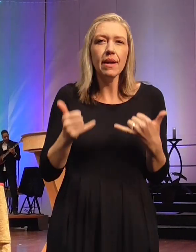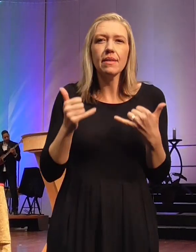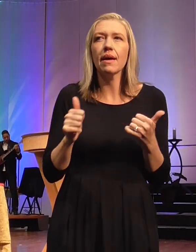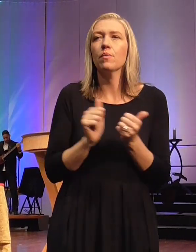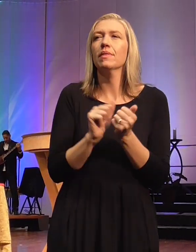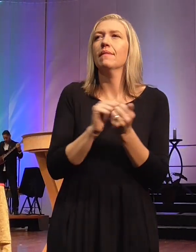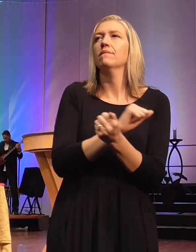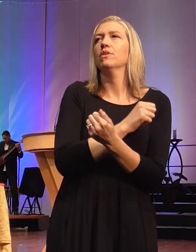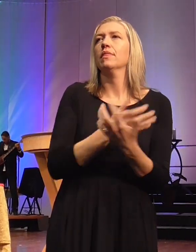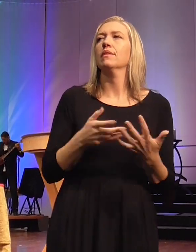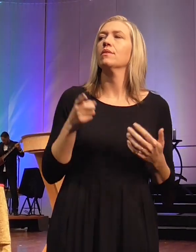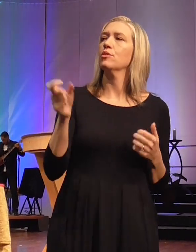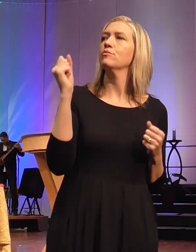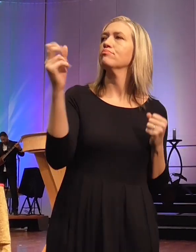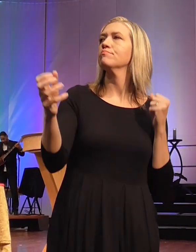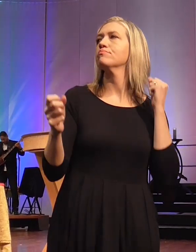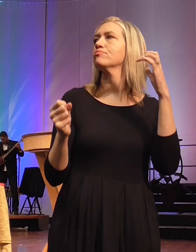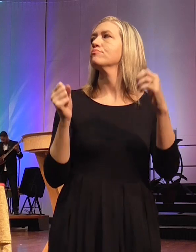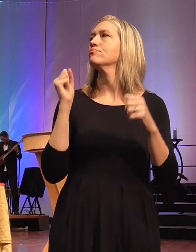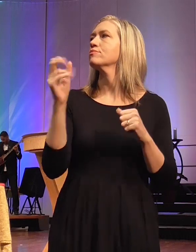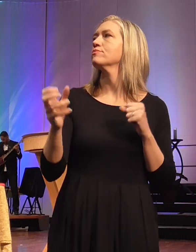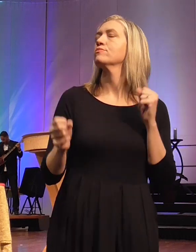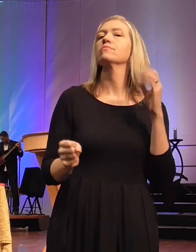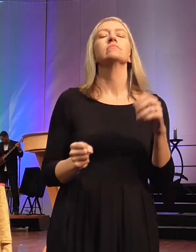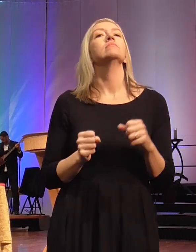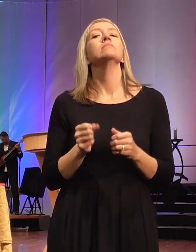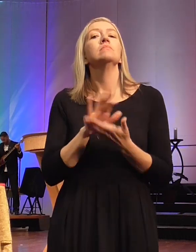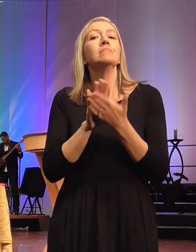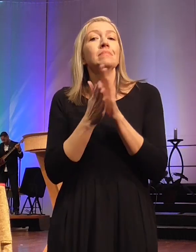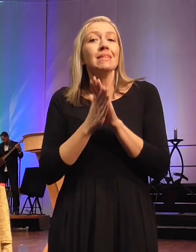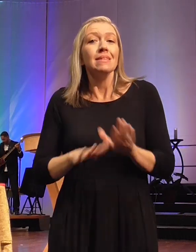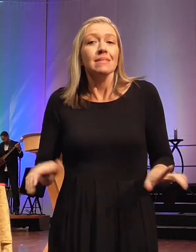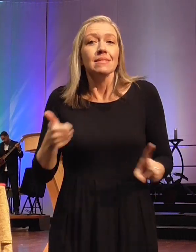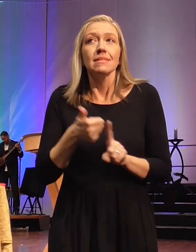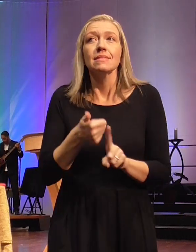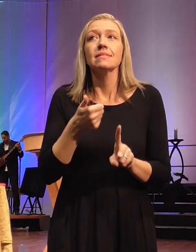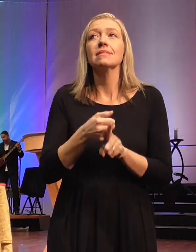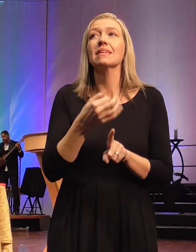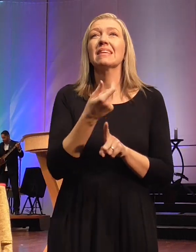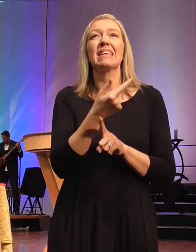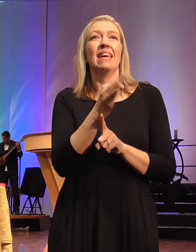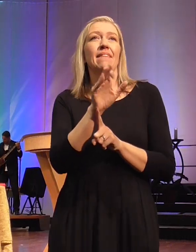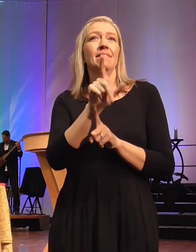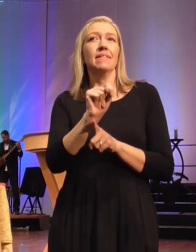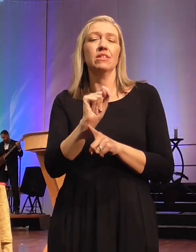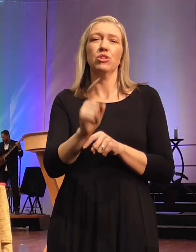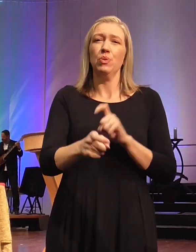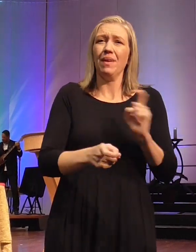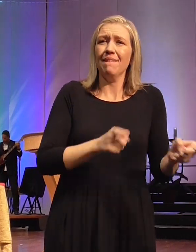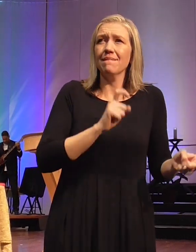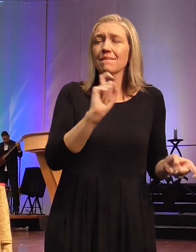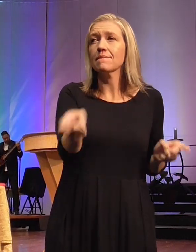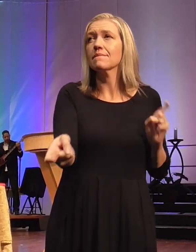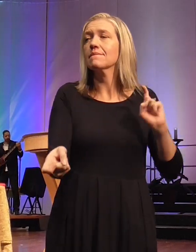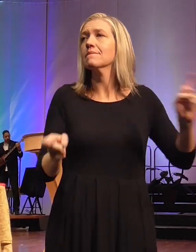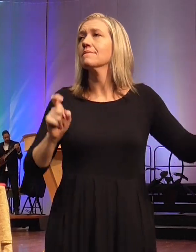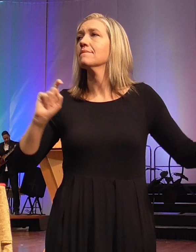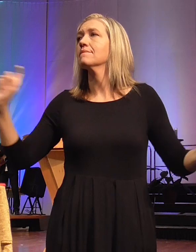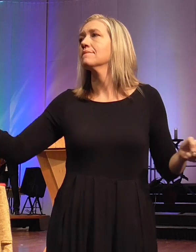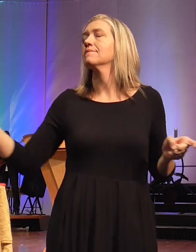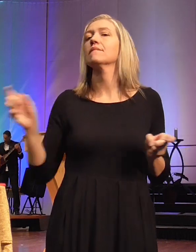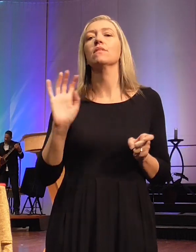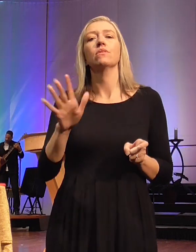right now with everything you say? Peace is a gift, you give it